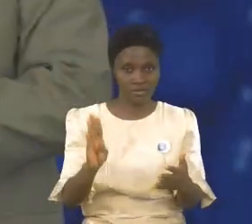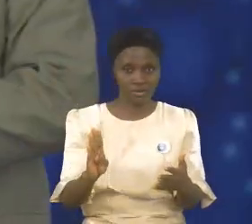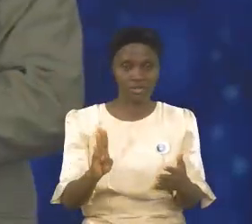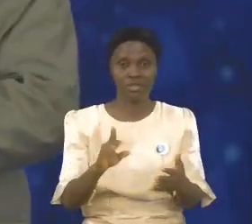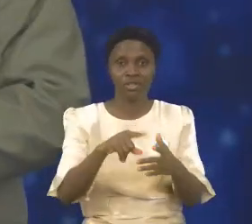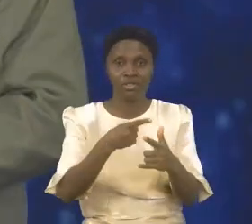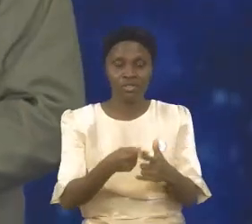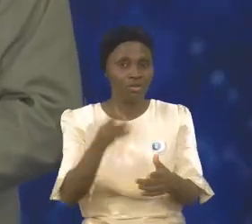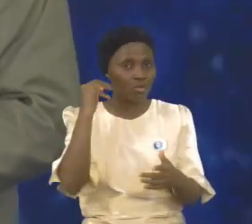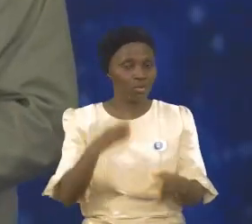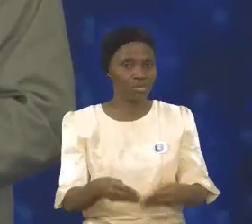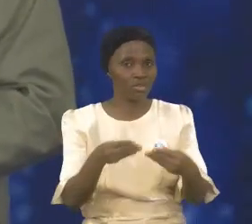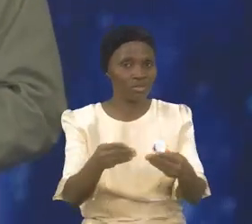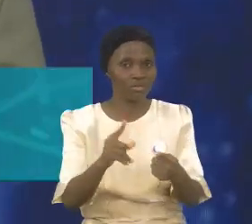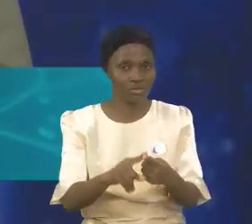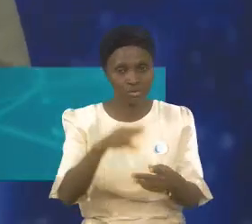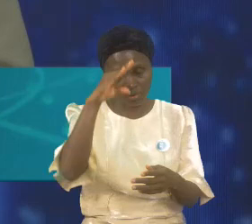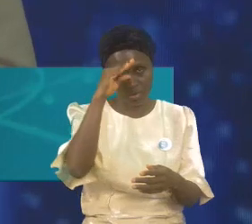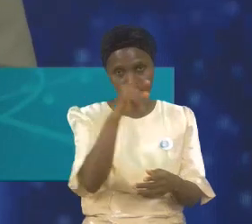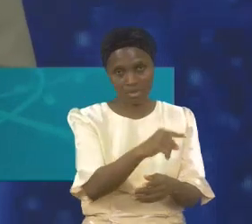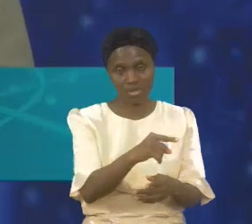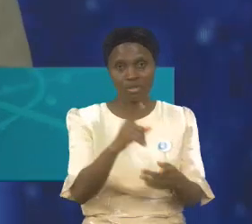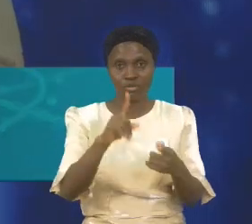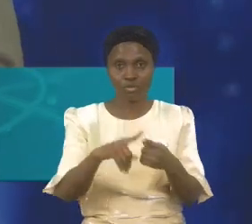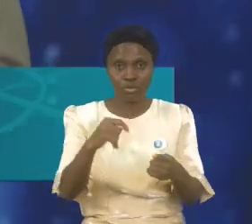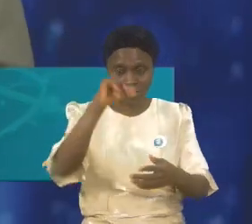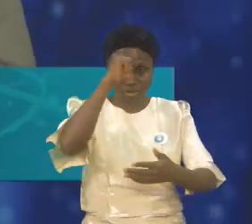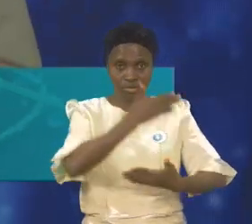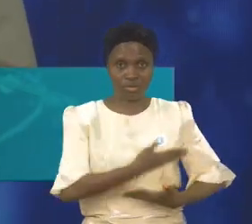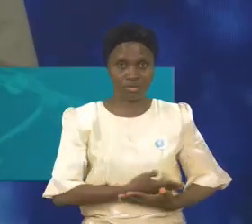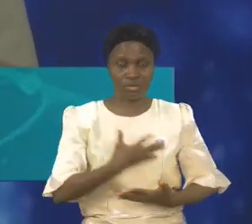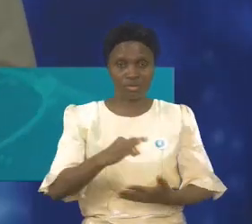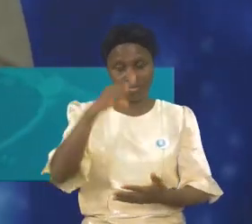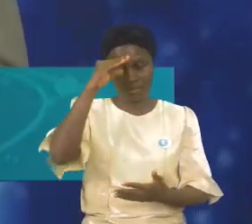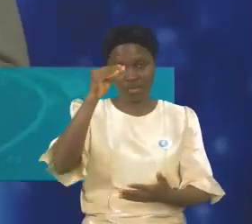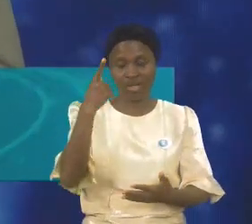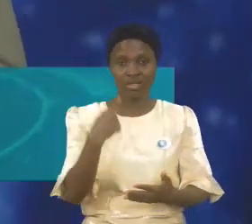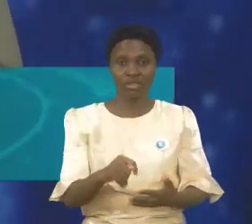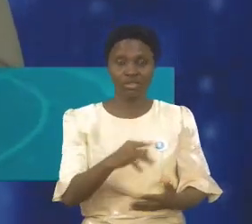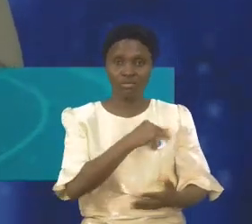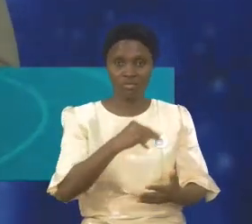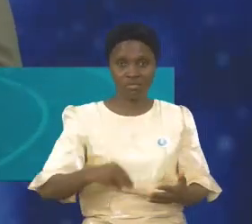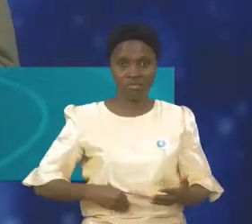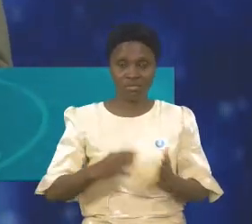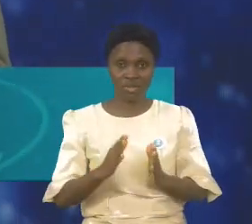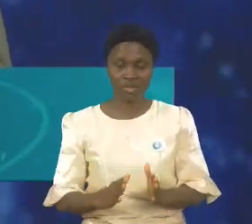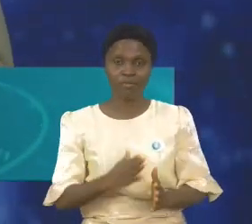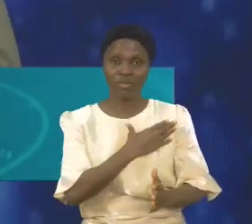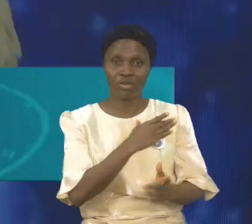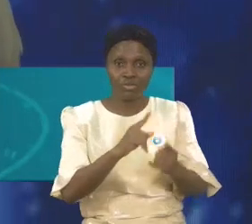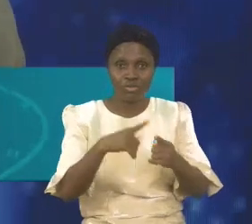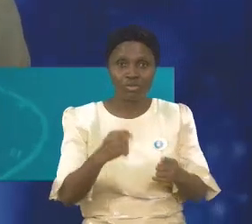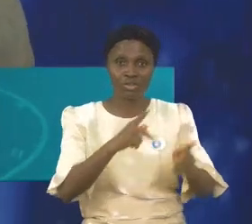was given unto him, unto the Son of Man, unto Messiah, unto the Mediator, unto the